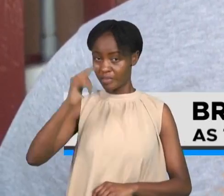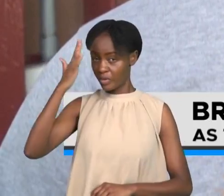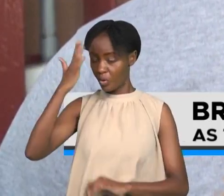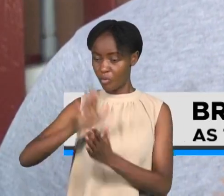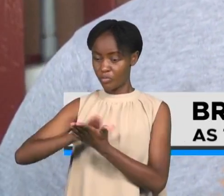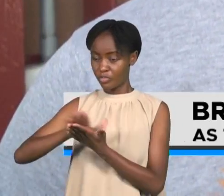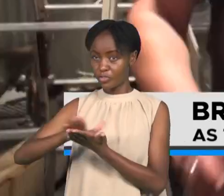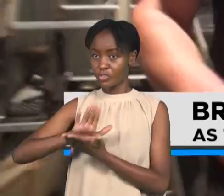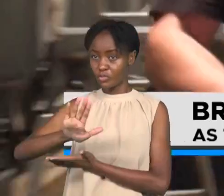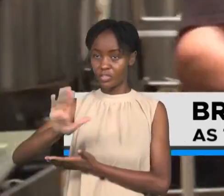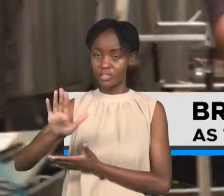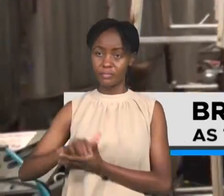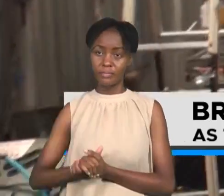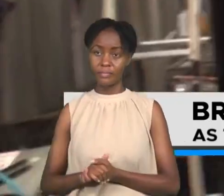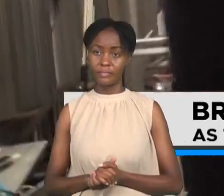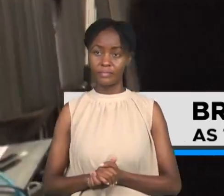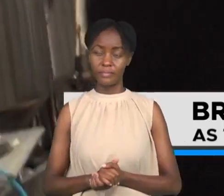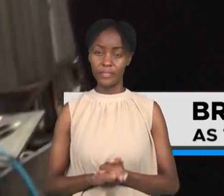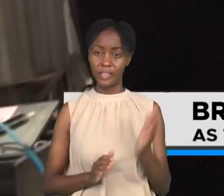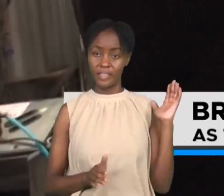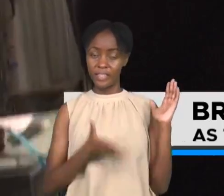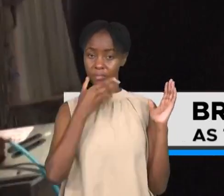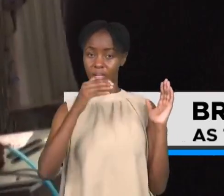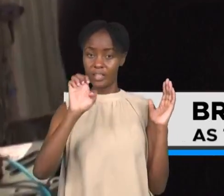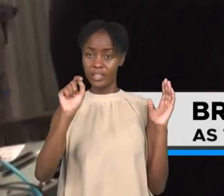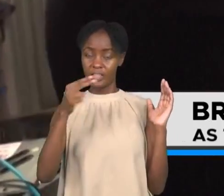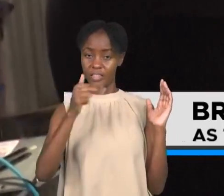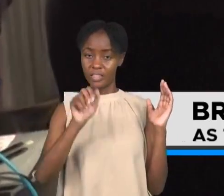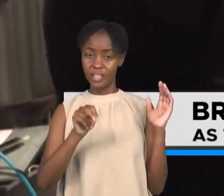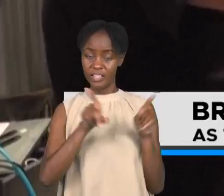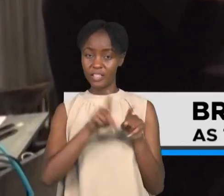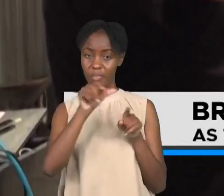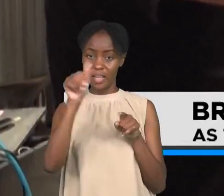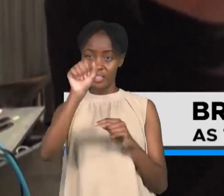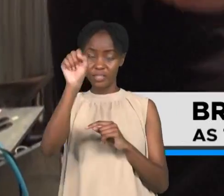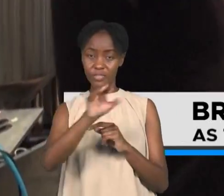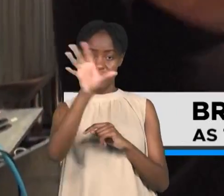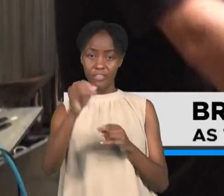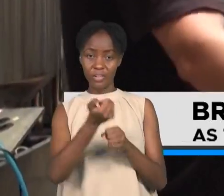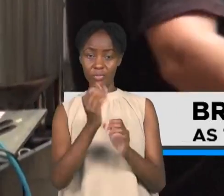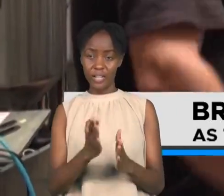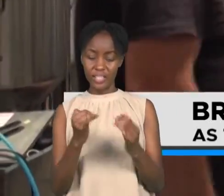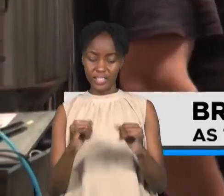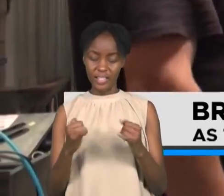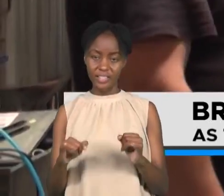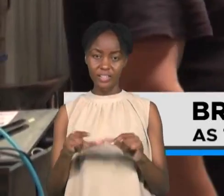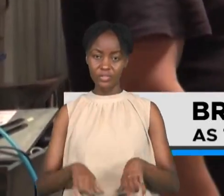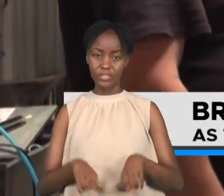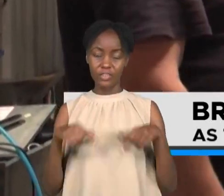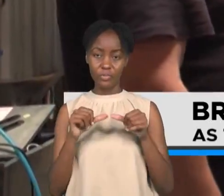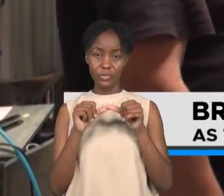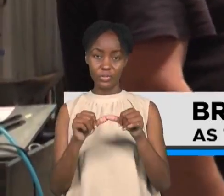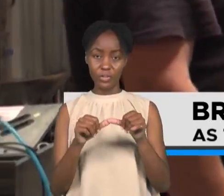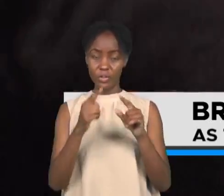brewing. Eben Uyes, like more than 200 South African brewers, says he's trying to survive a new alcohol ban